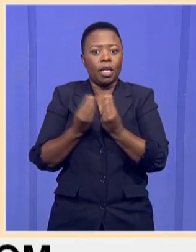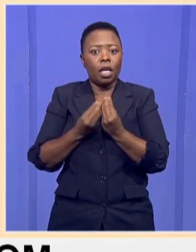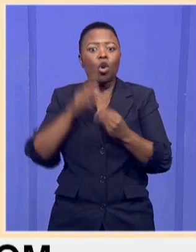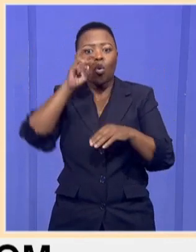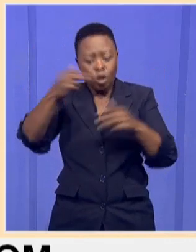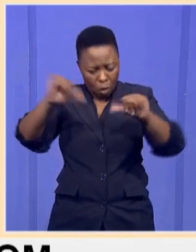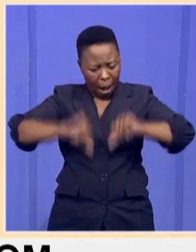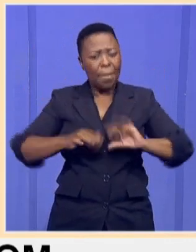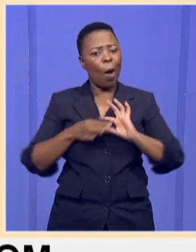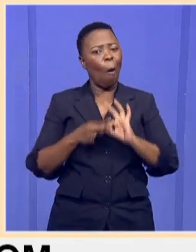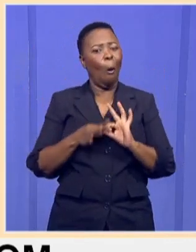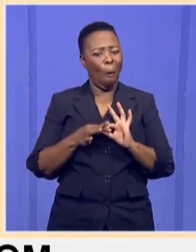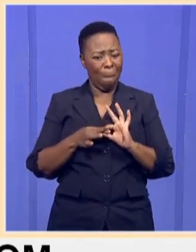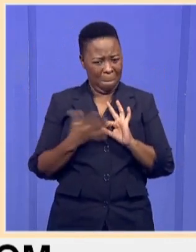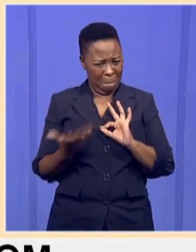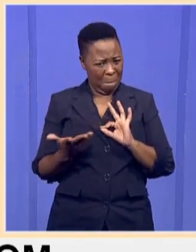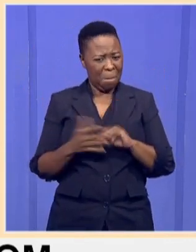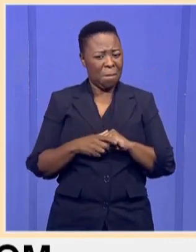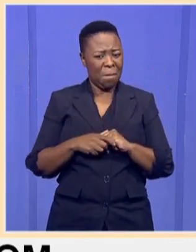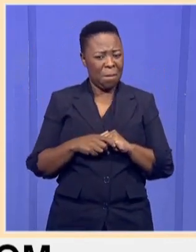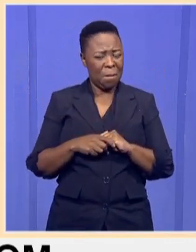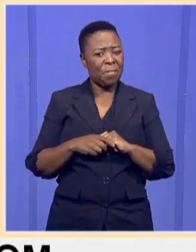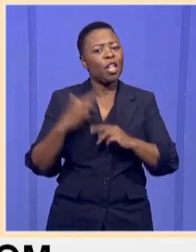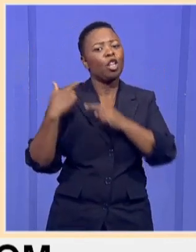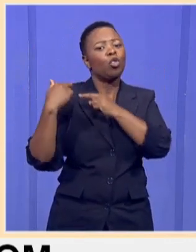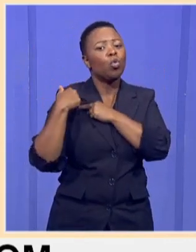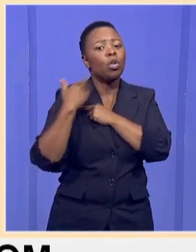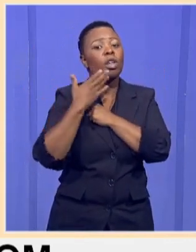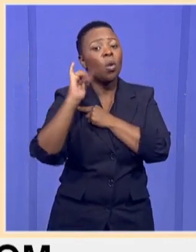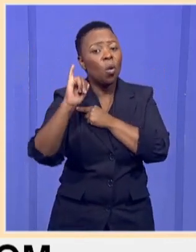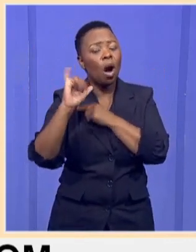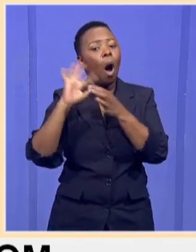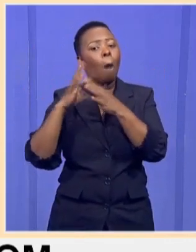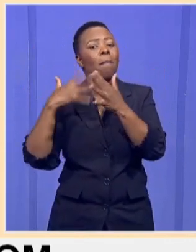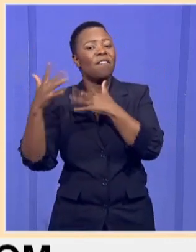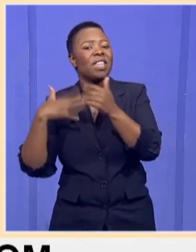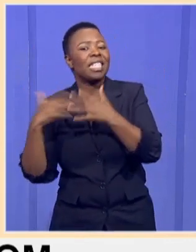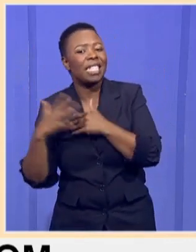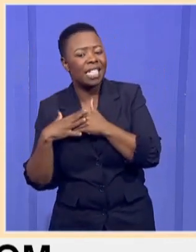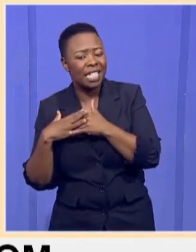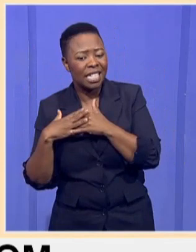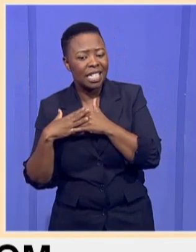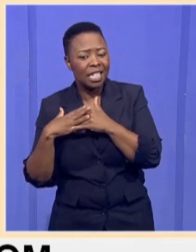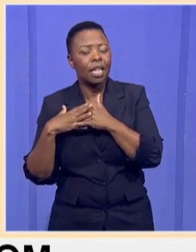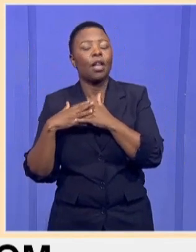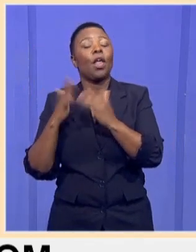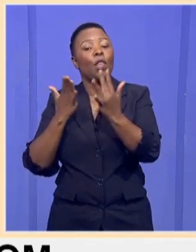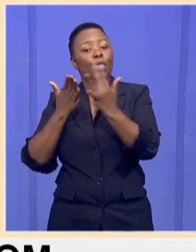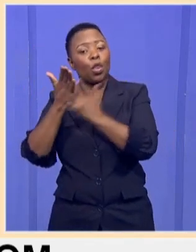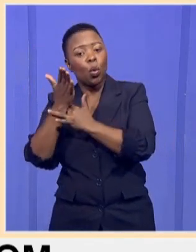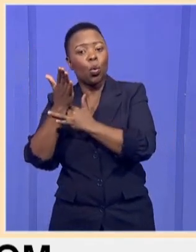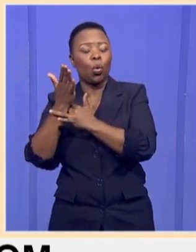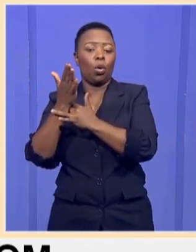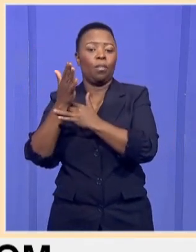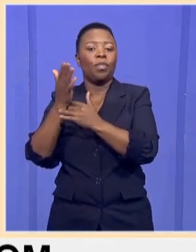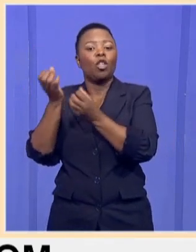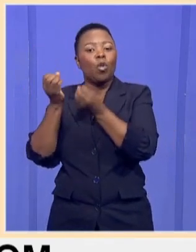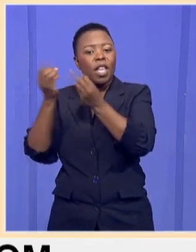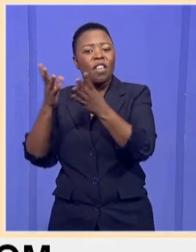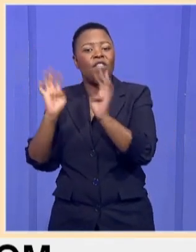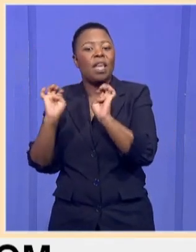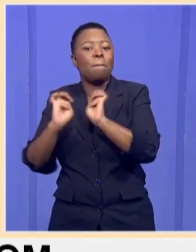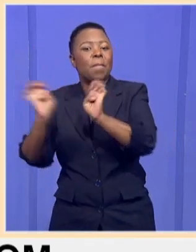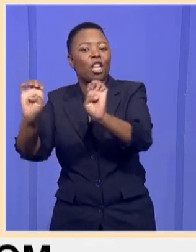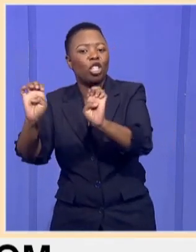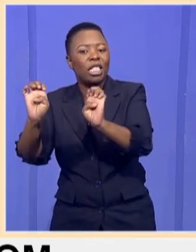home. So it's the duty of Home Affairs through our missions to offer you emergency travel documents.